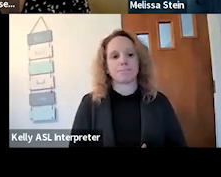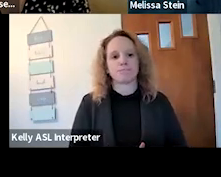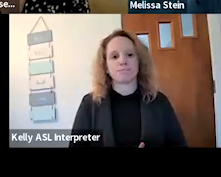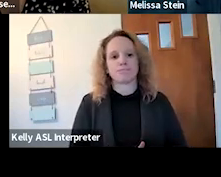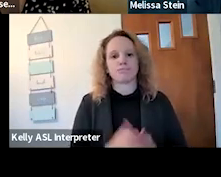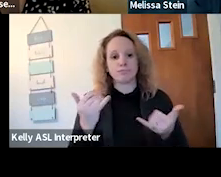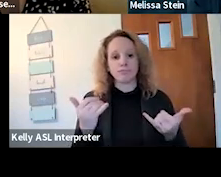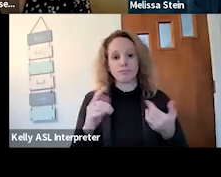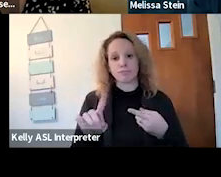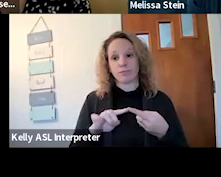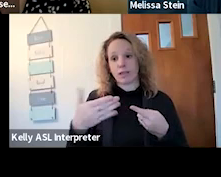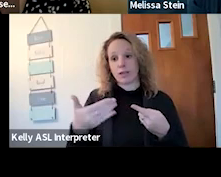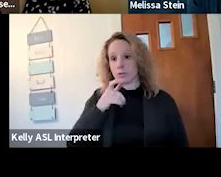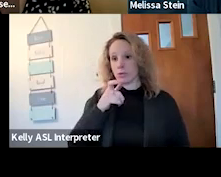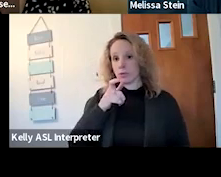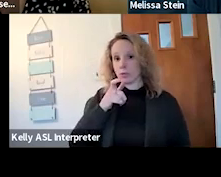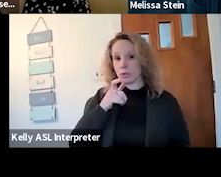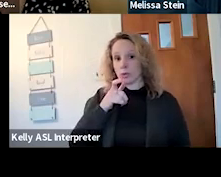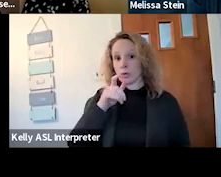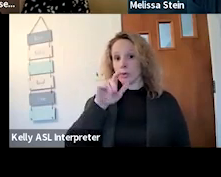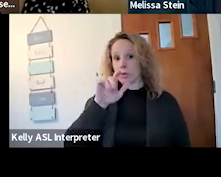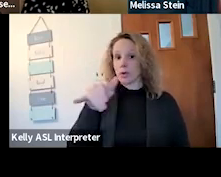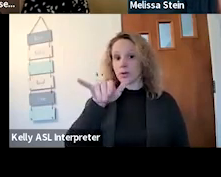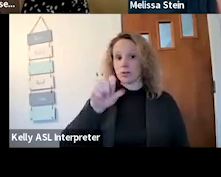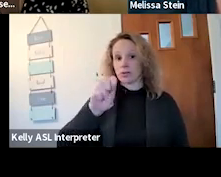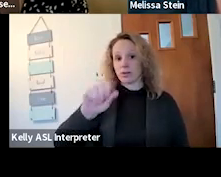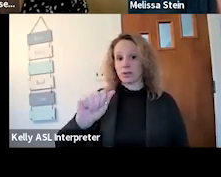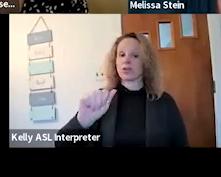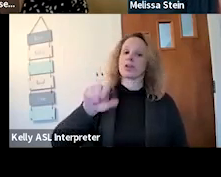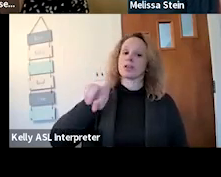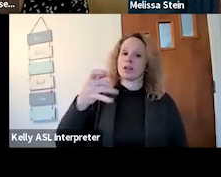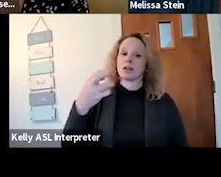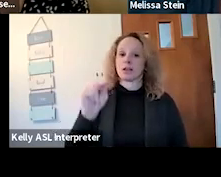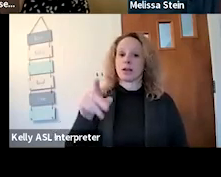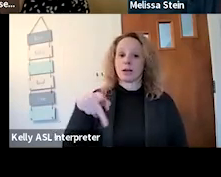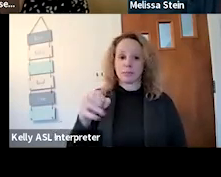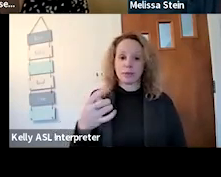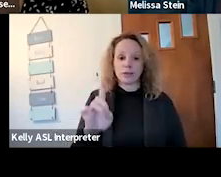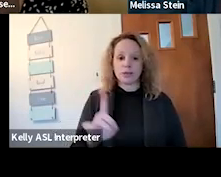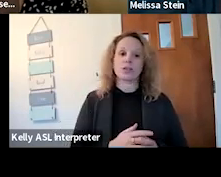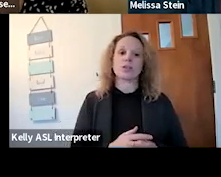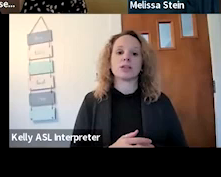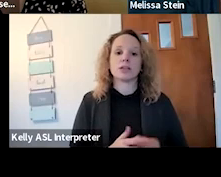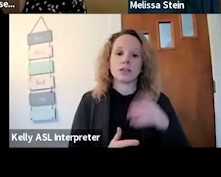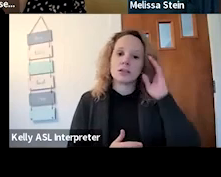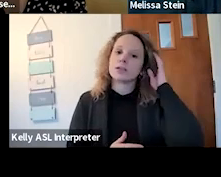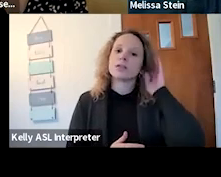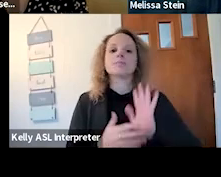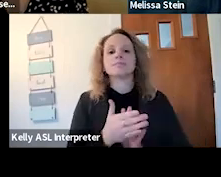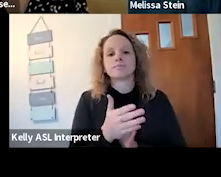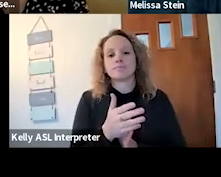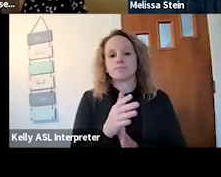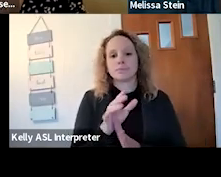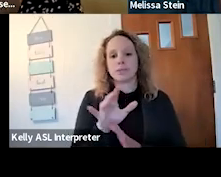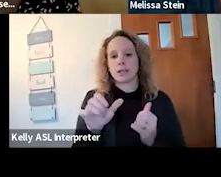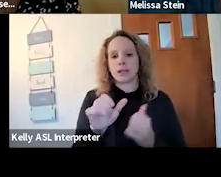And now I'd like to introduce our speakers for today's event. Dr. Jessica Dahlgren is a research associate and project manager at